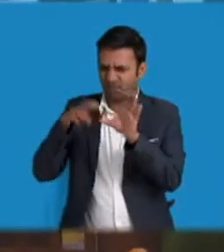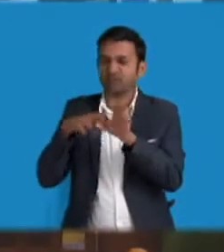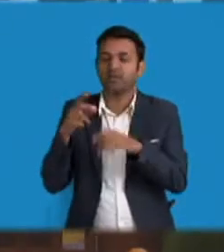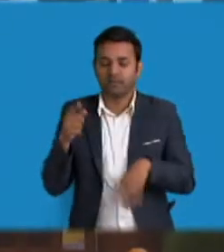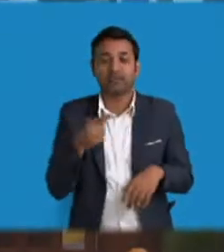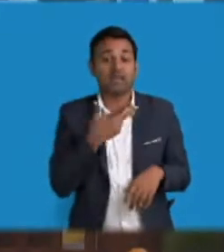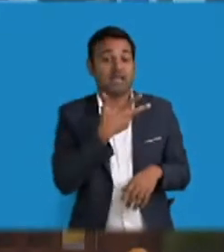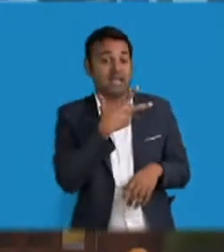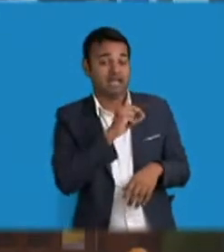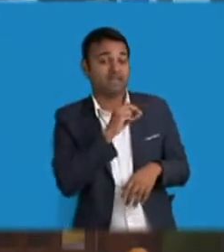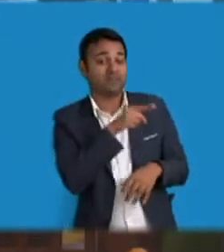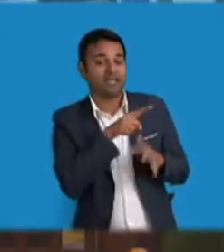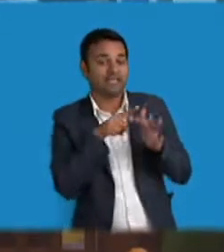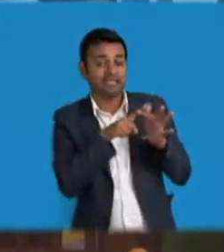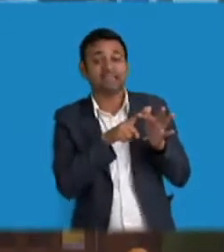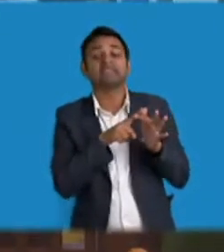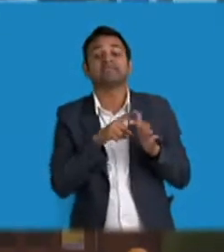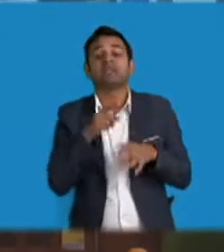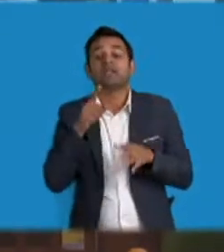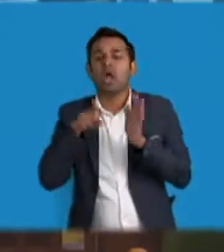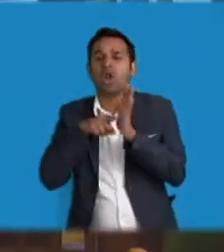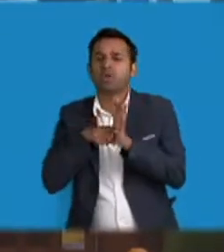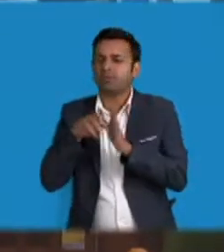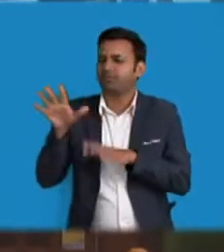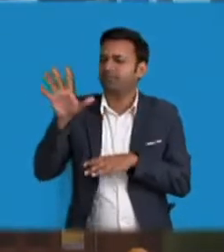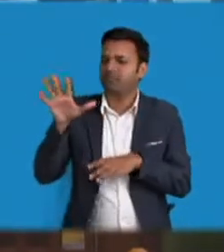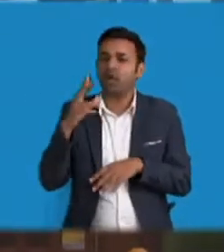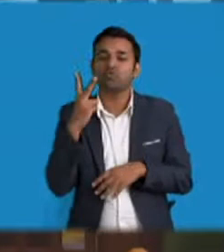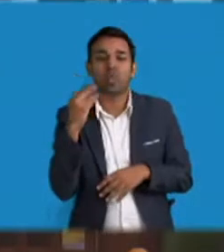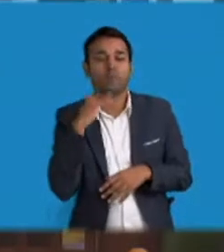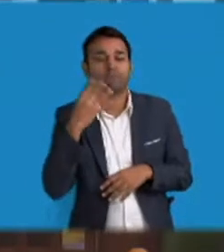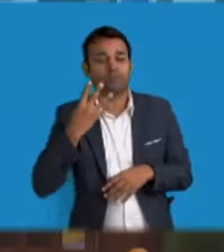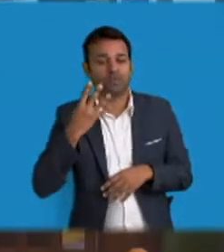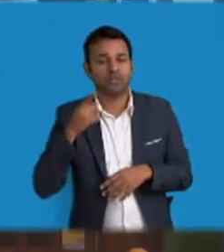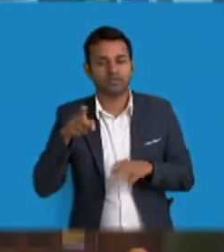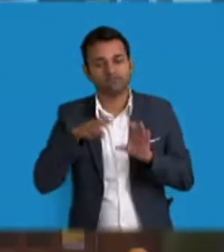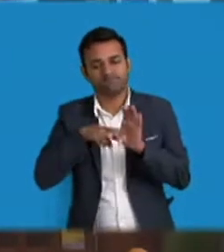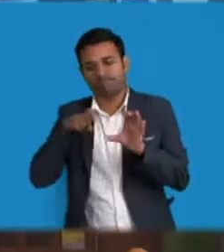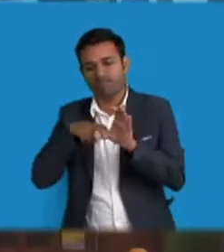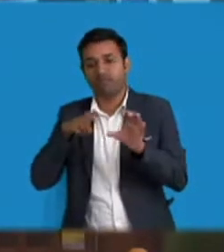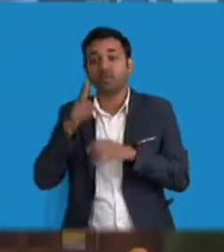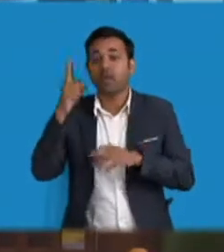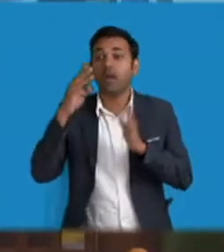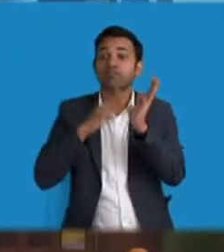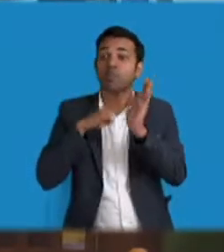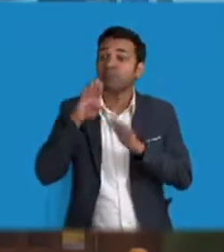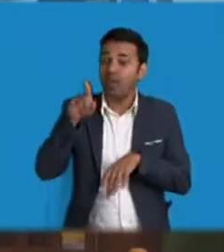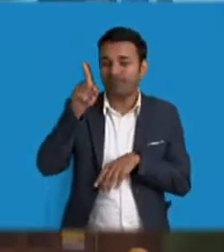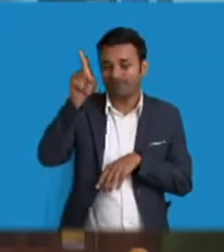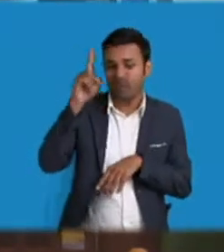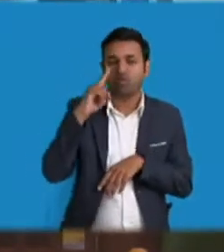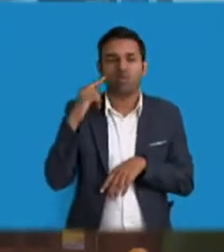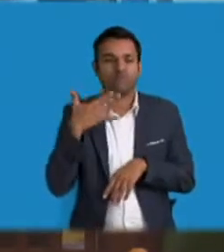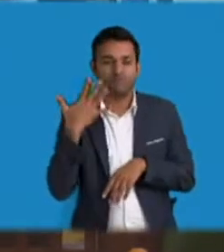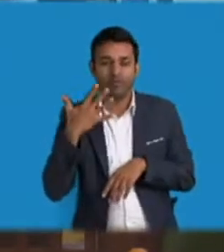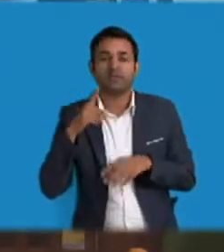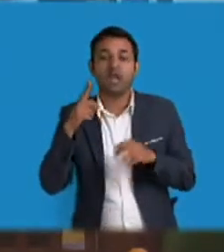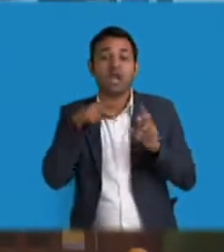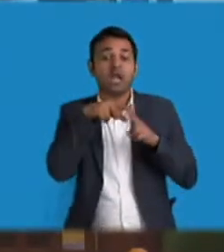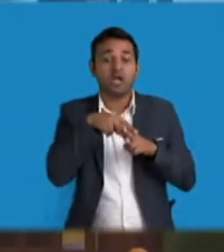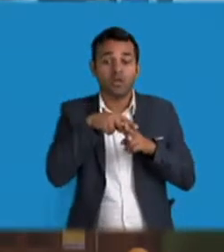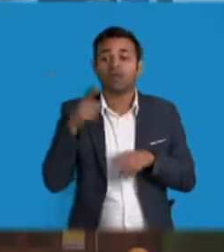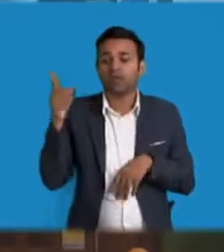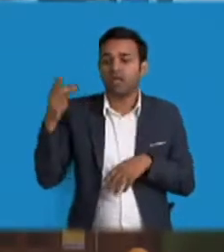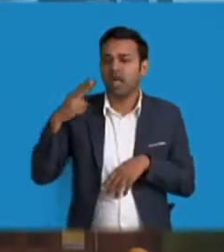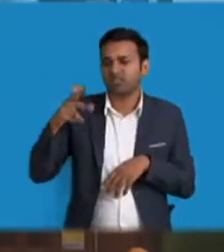63. Lotoka Nindi Yesawa, 214. Maduatambua, 115. Nanroga Nobosa, 81. Mosori,